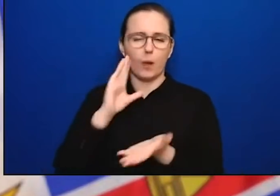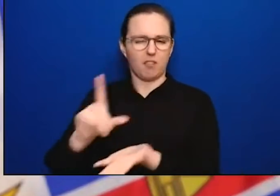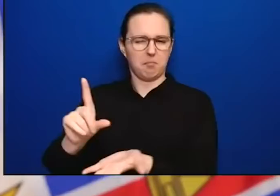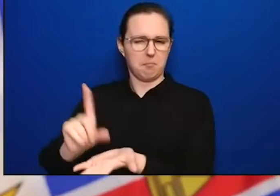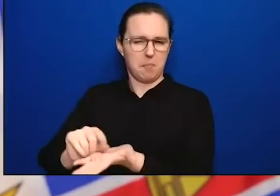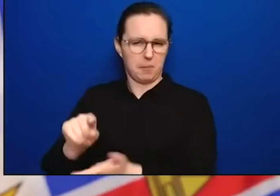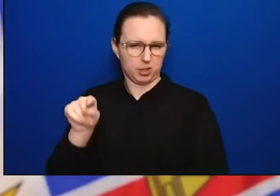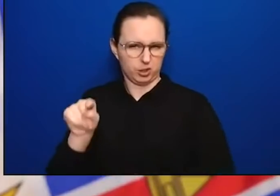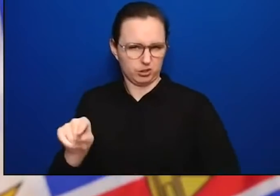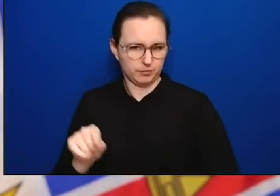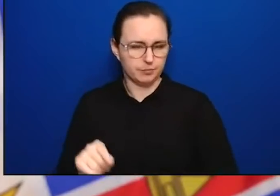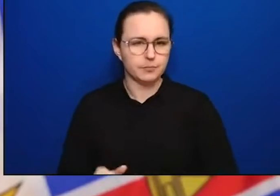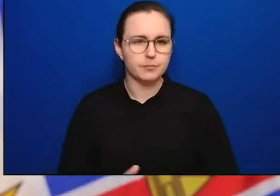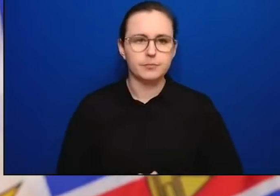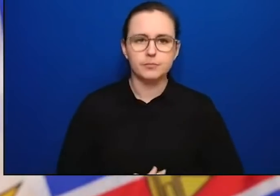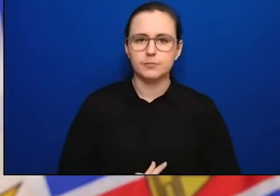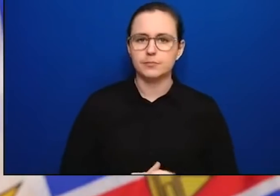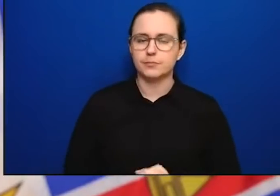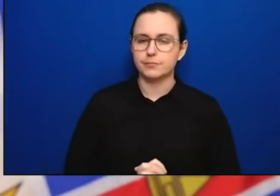basis.